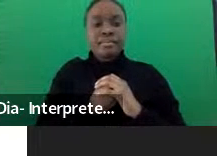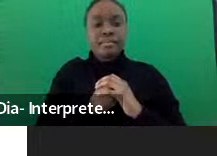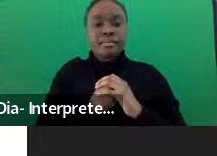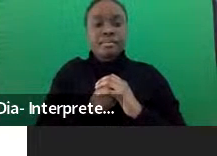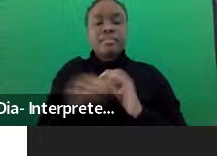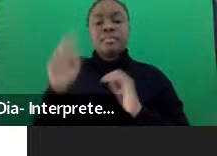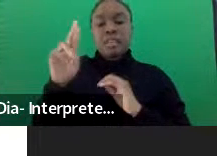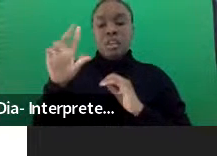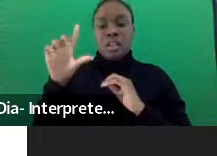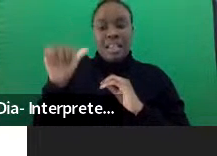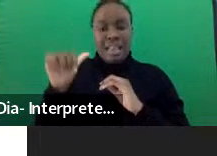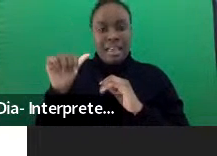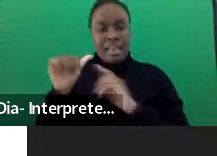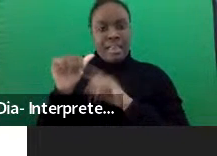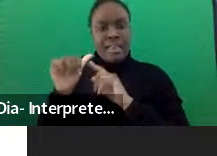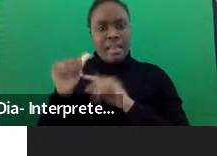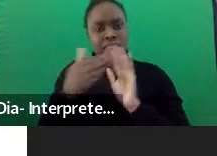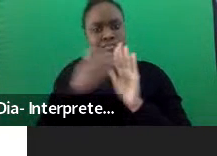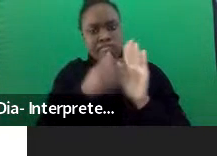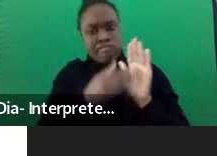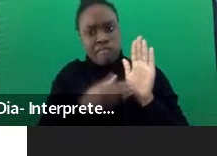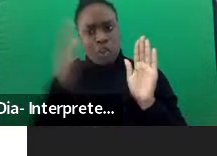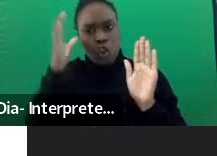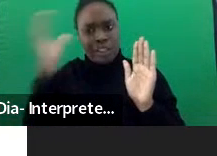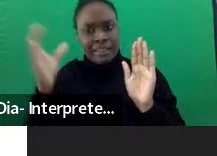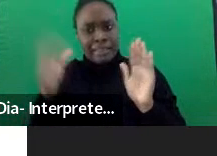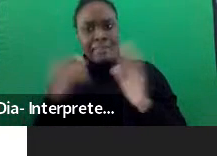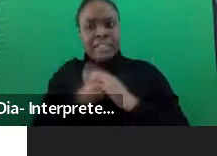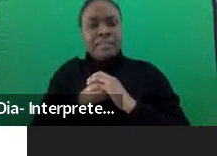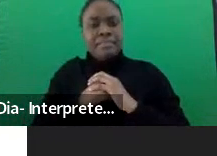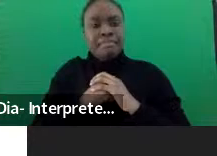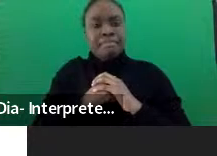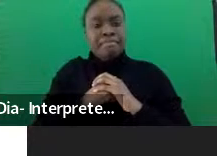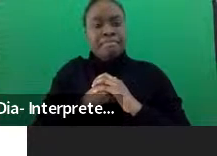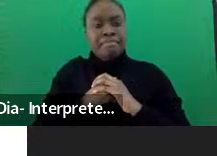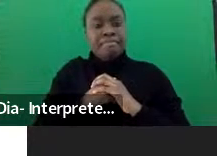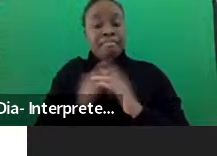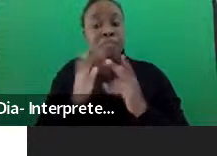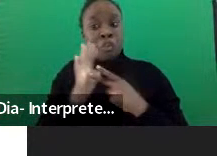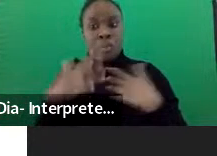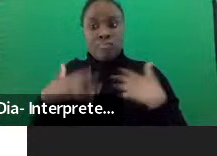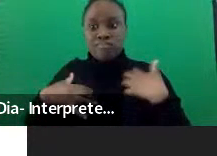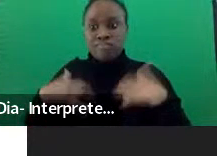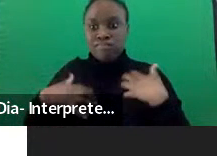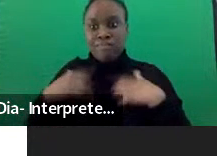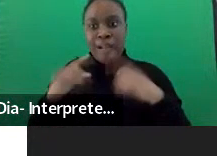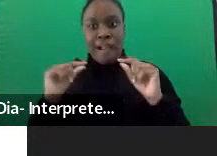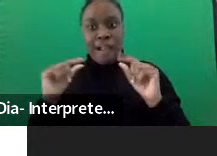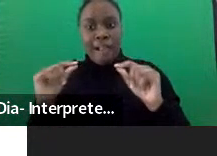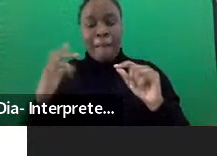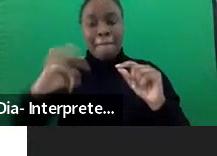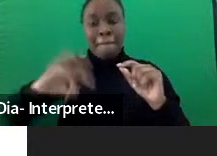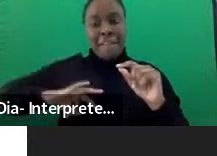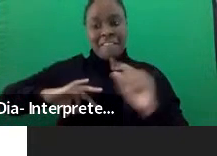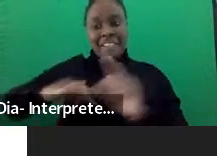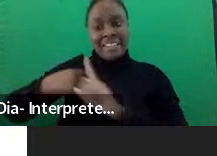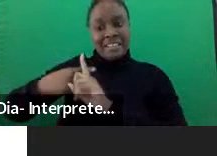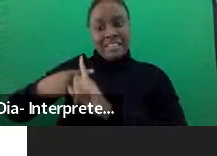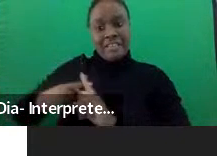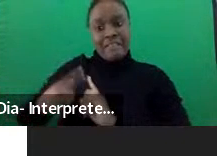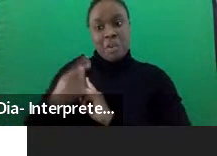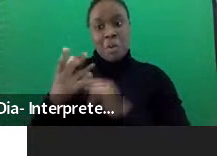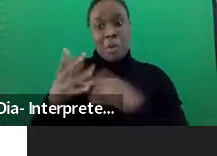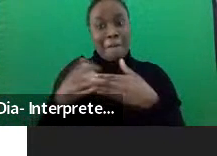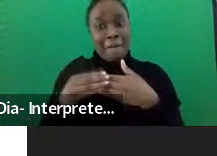onboarding. We'll also share with you some of the very interesting and exciting benefits that members of trade stand